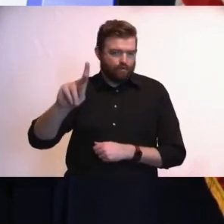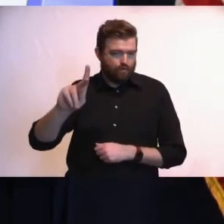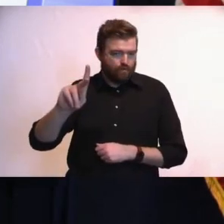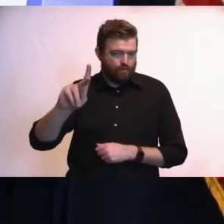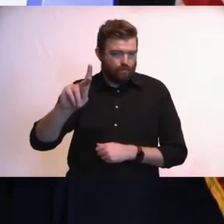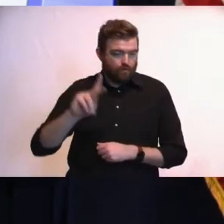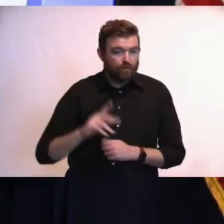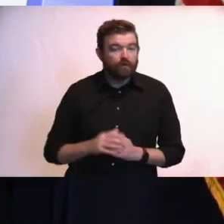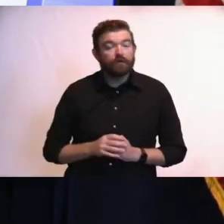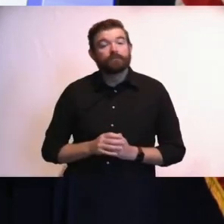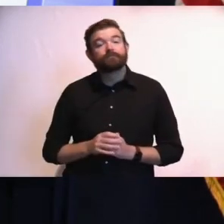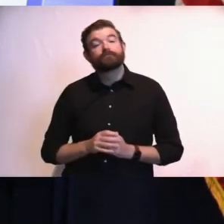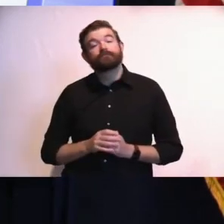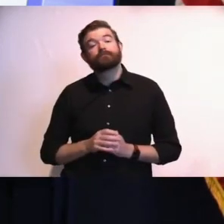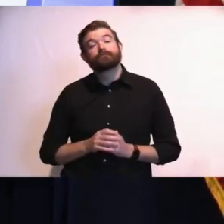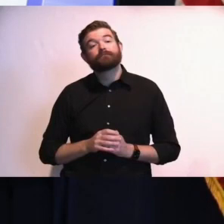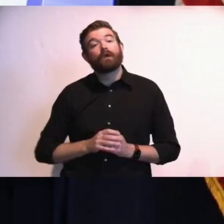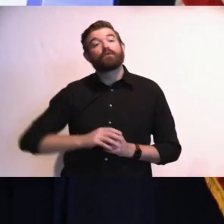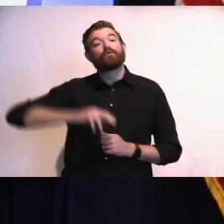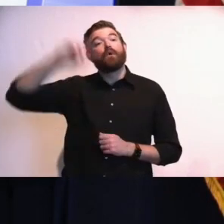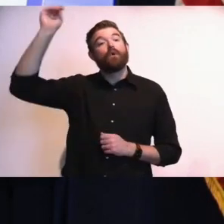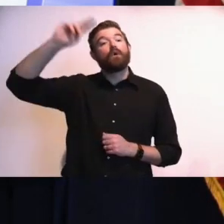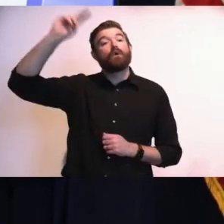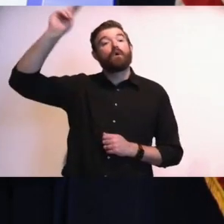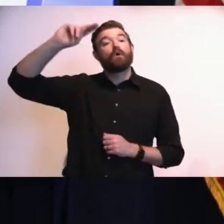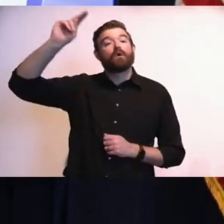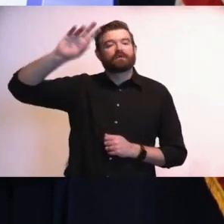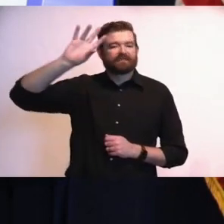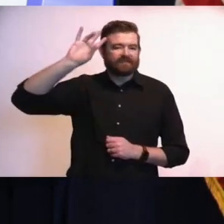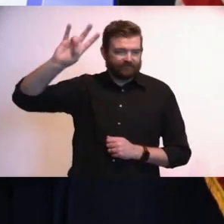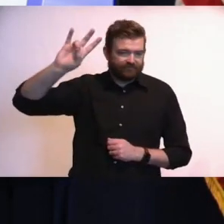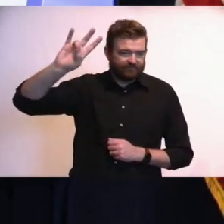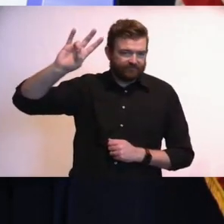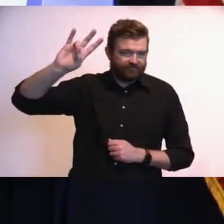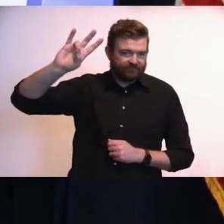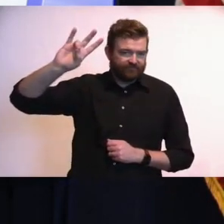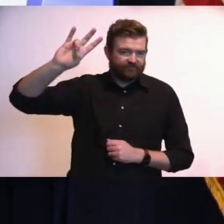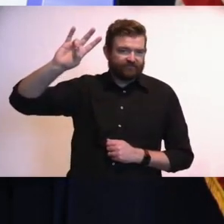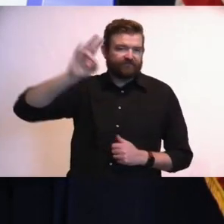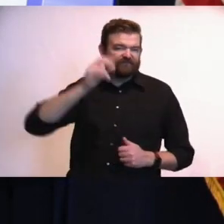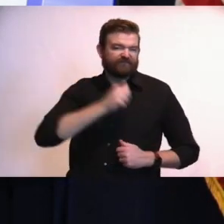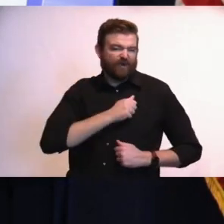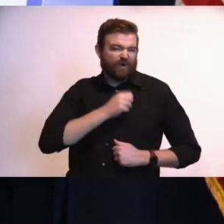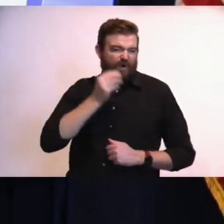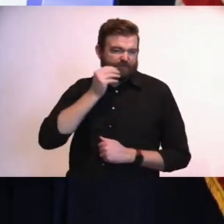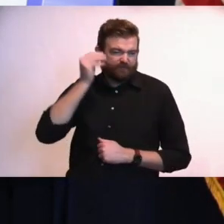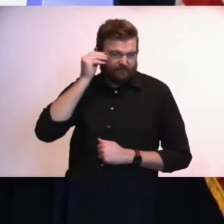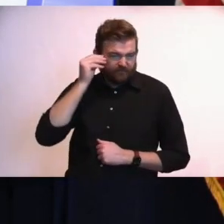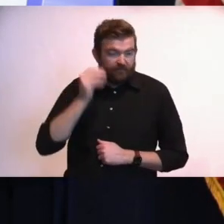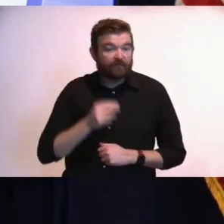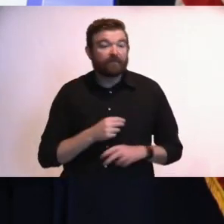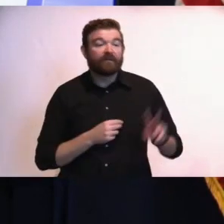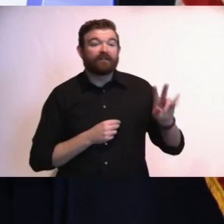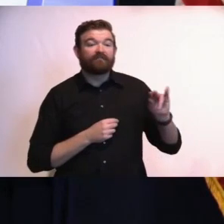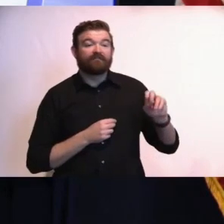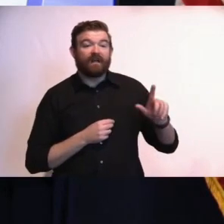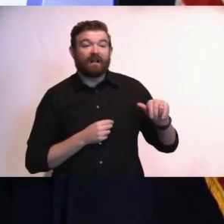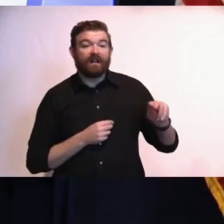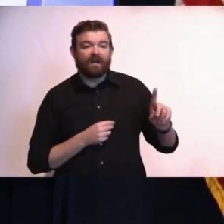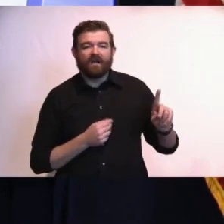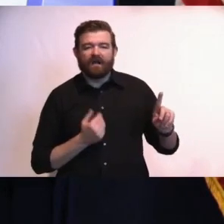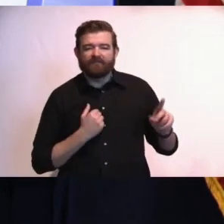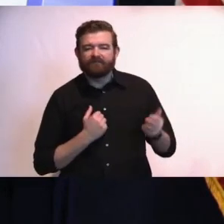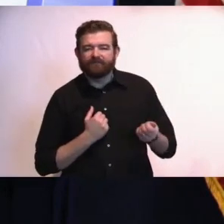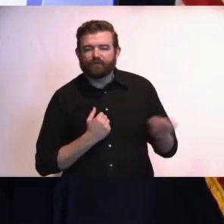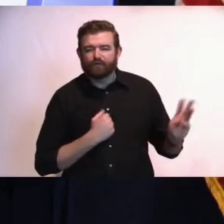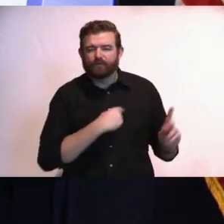Paramus residents, and 1 new case among Vineland residents. At our state psychiatric